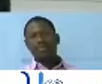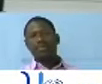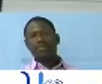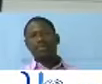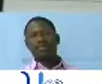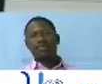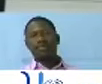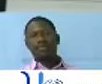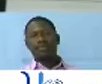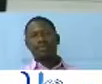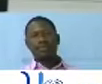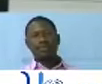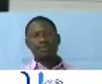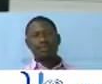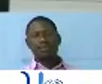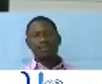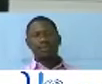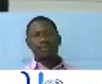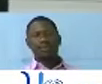Moses Richards,